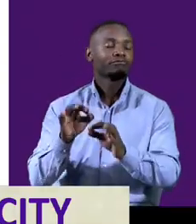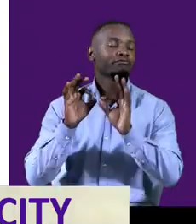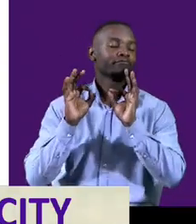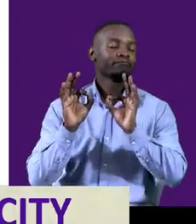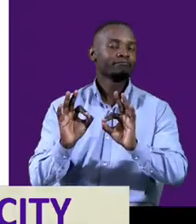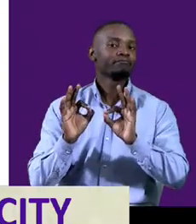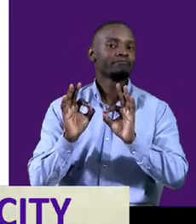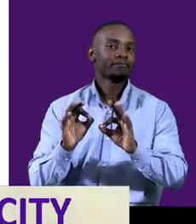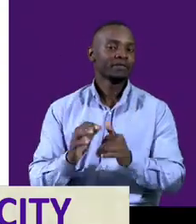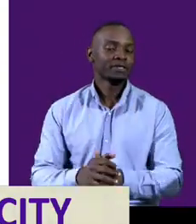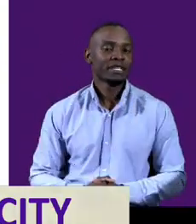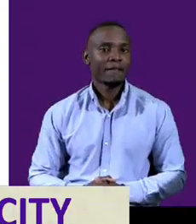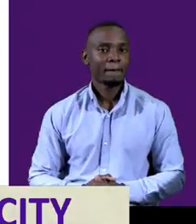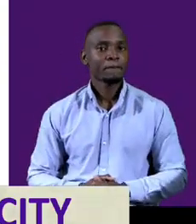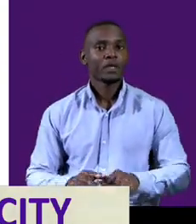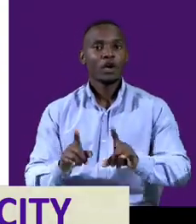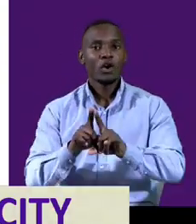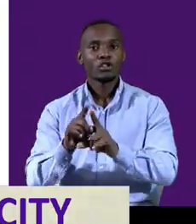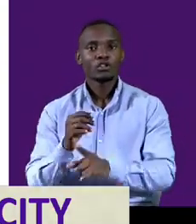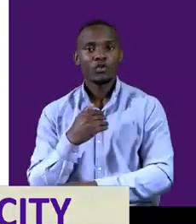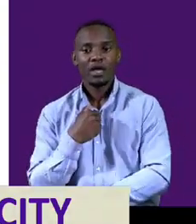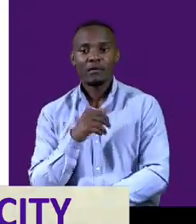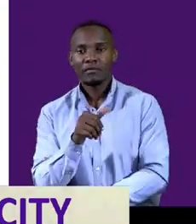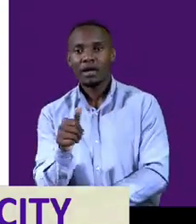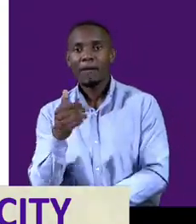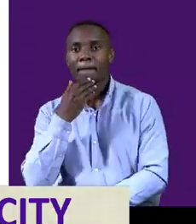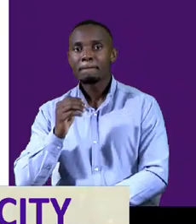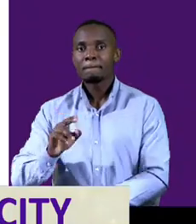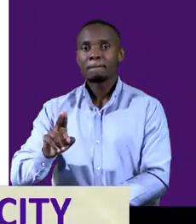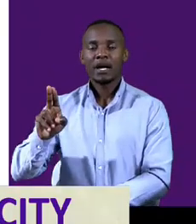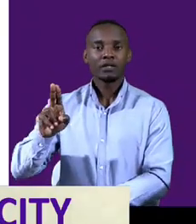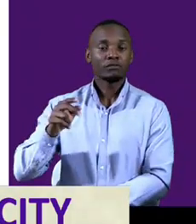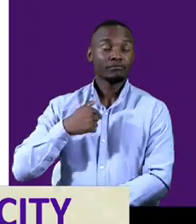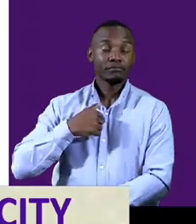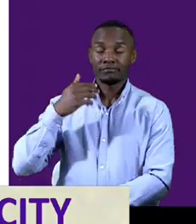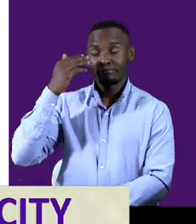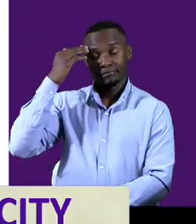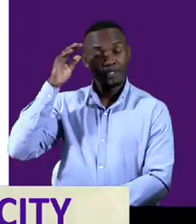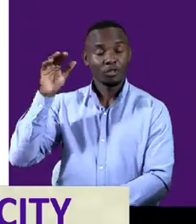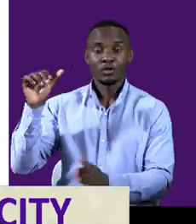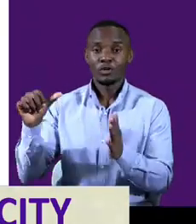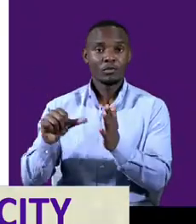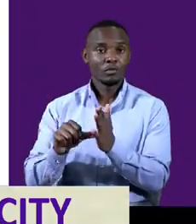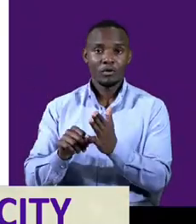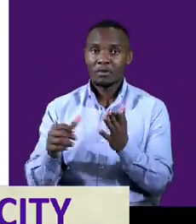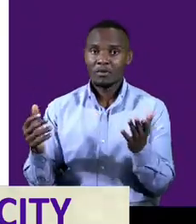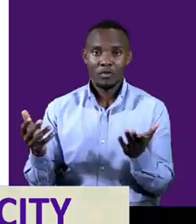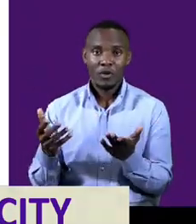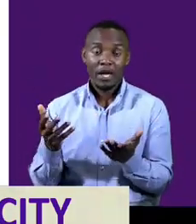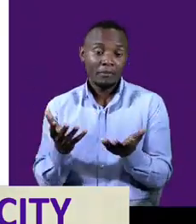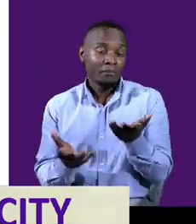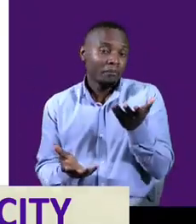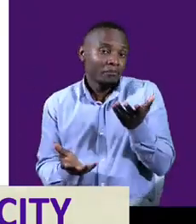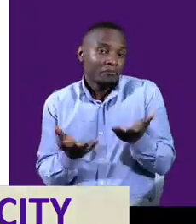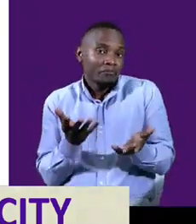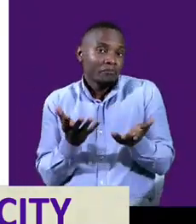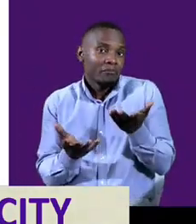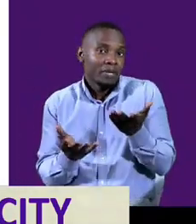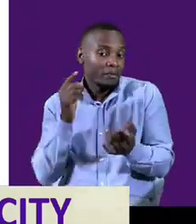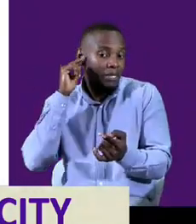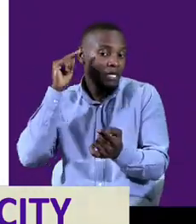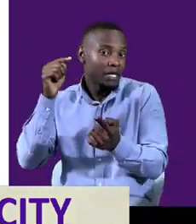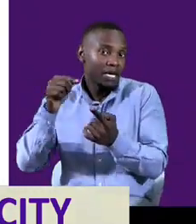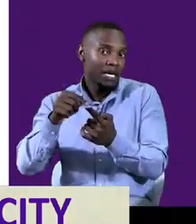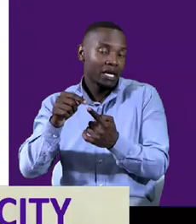fantastic this season. We also have the likes of Manchester United. I don't know the problem with Manchester United. Maybe their aim this season